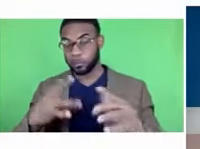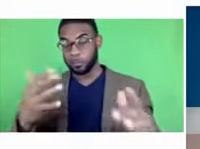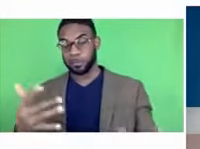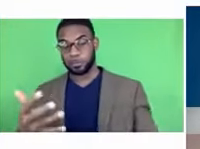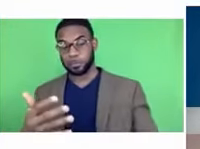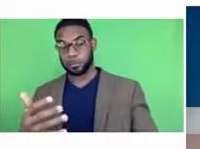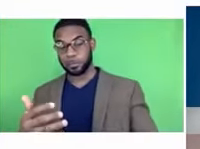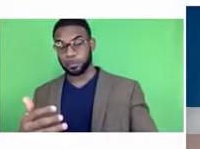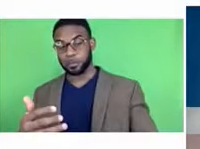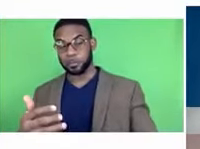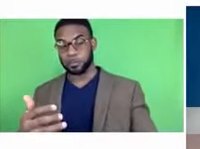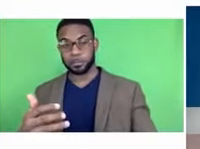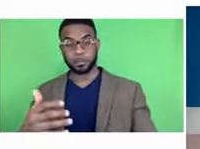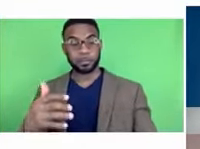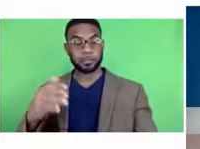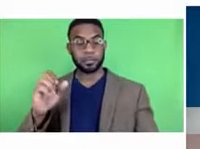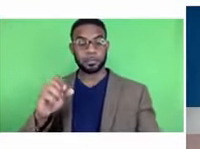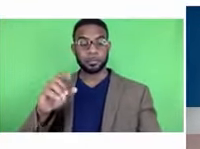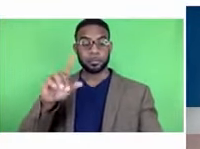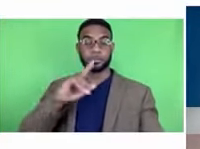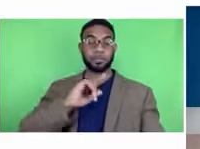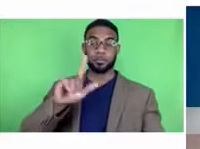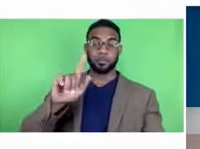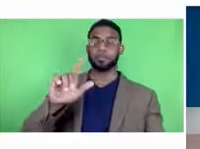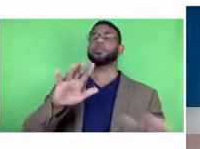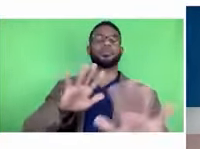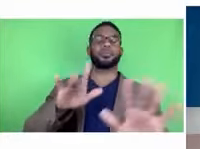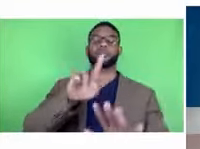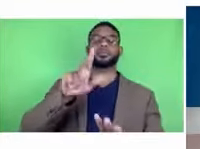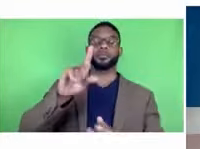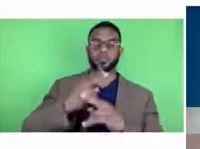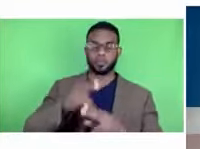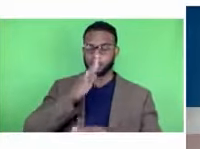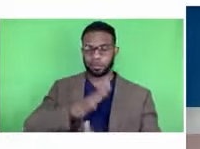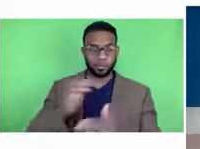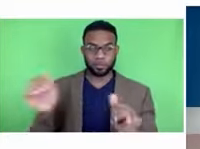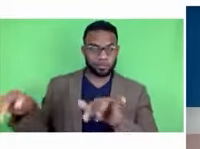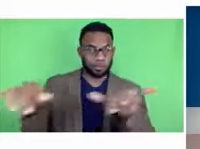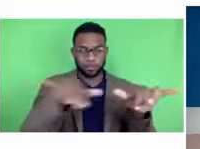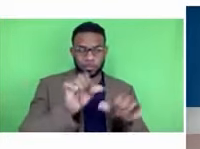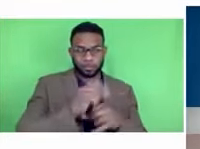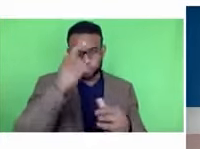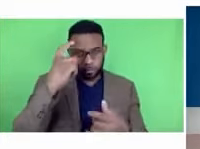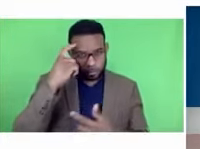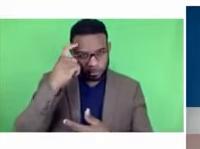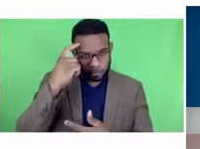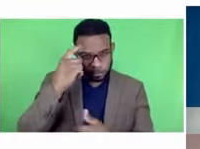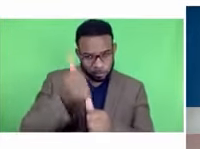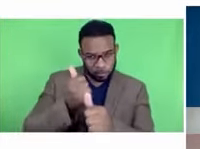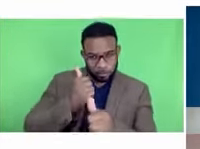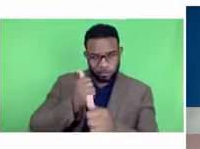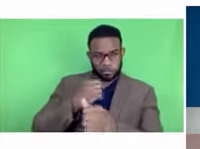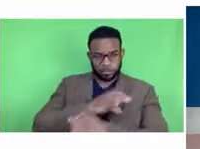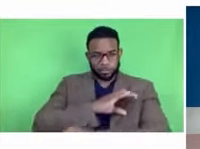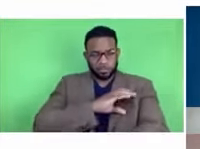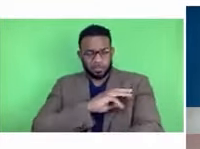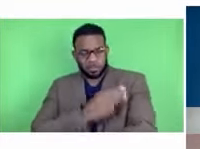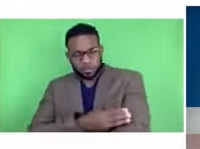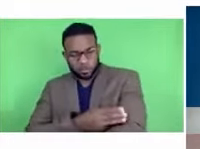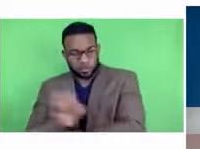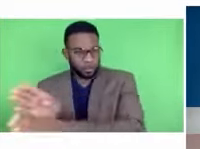to a 120-pound woman, they should all be able to do that job now, because it's moving away from good old muscle power